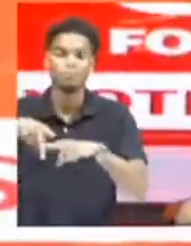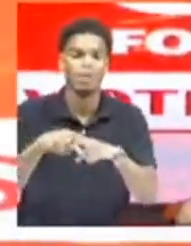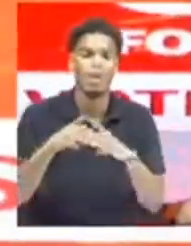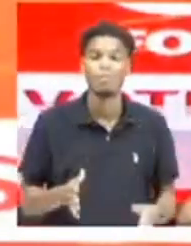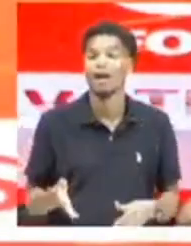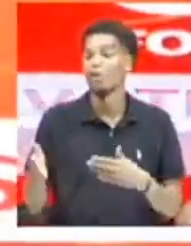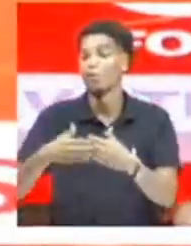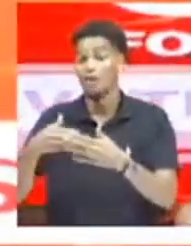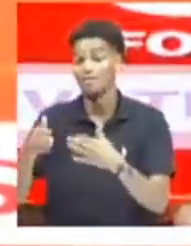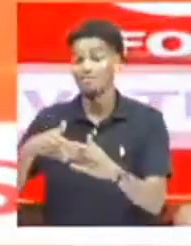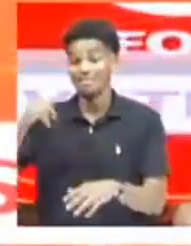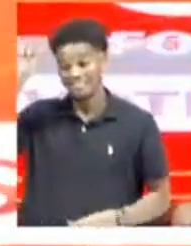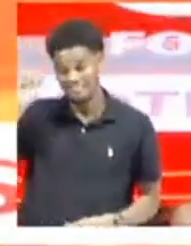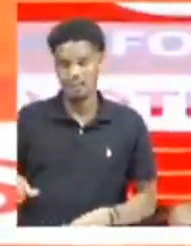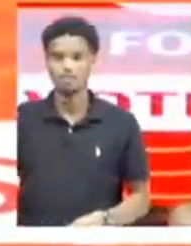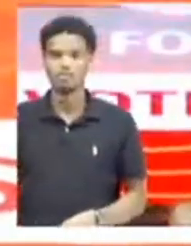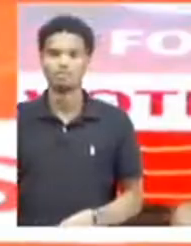and apple.